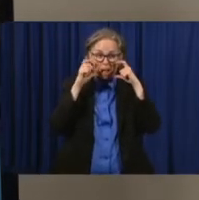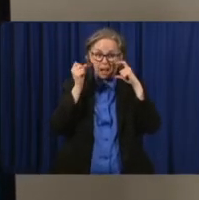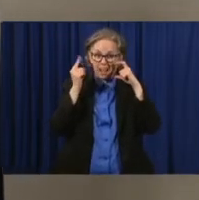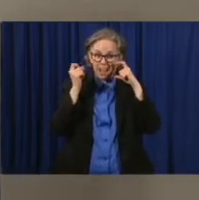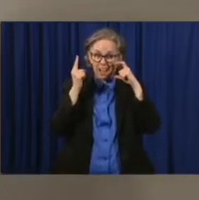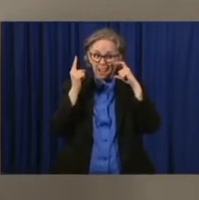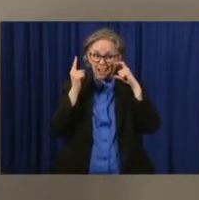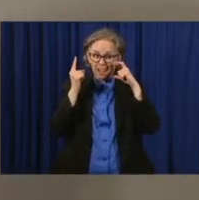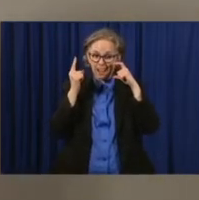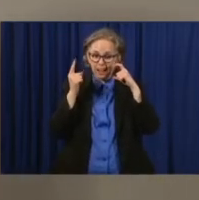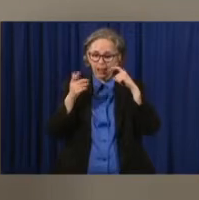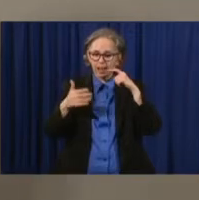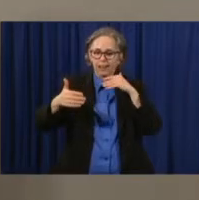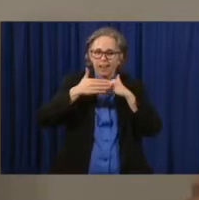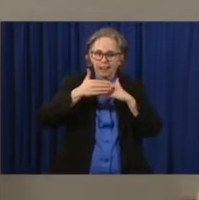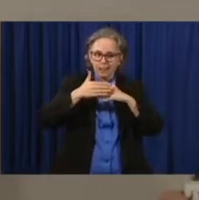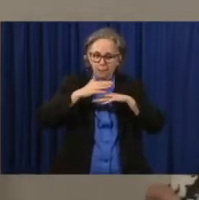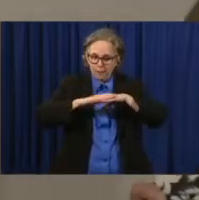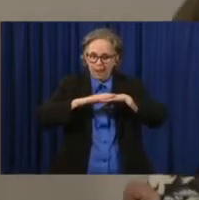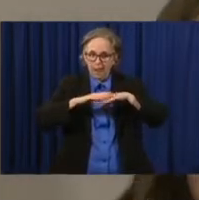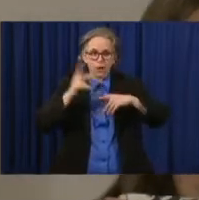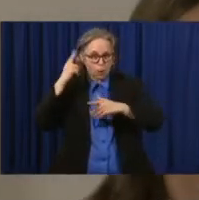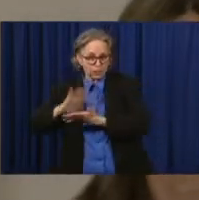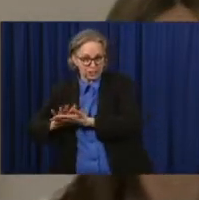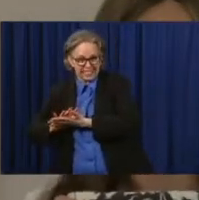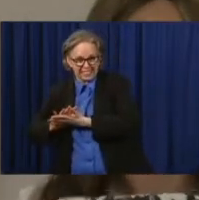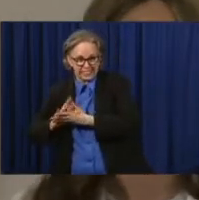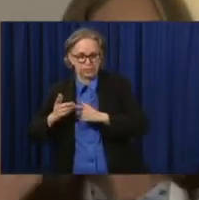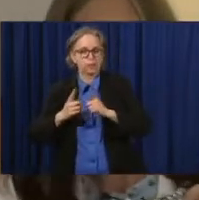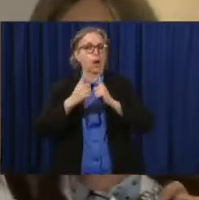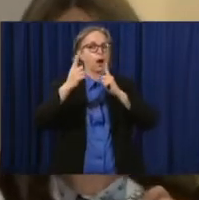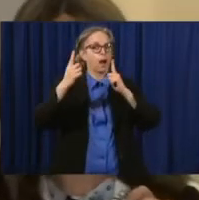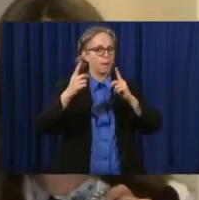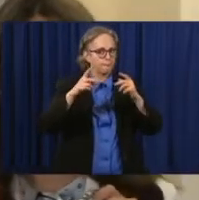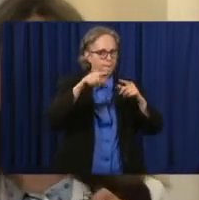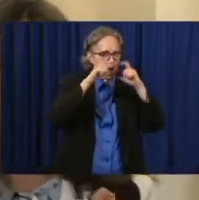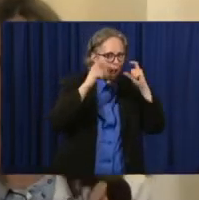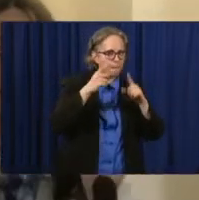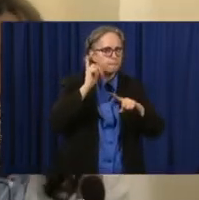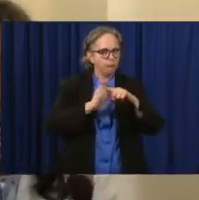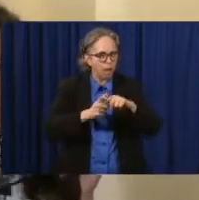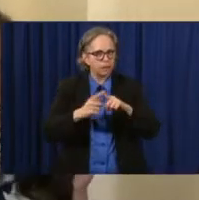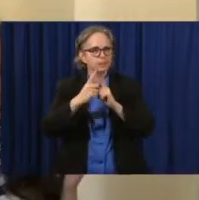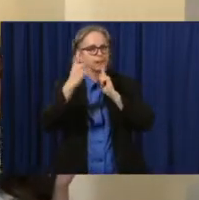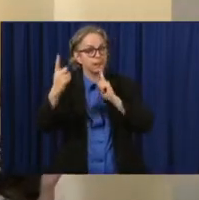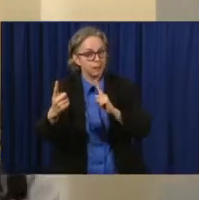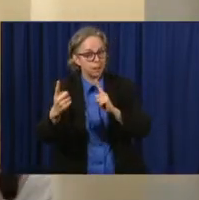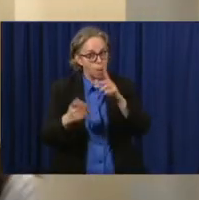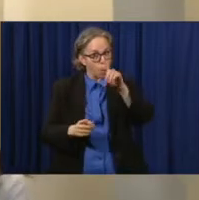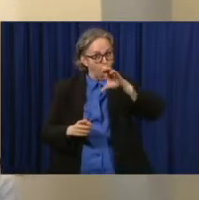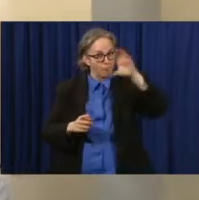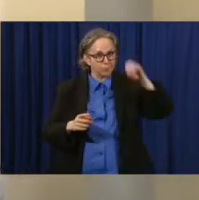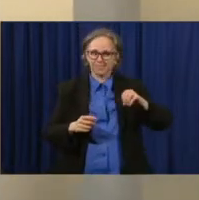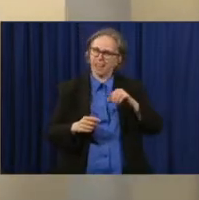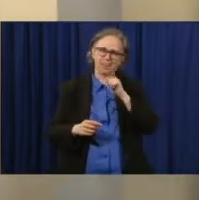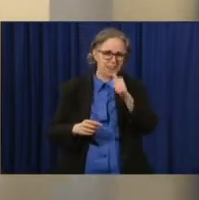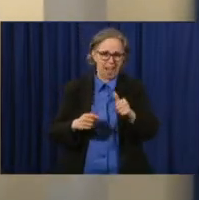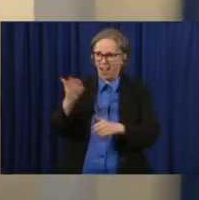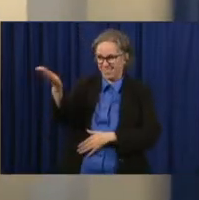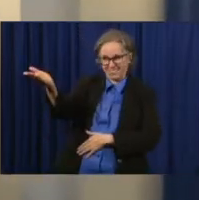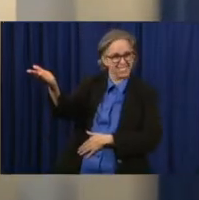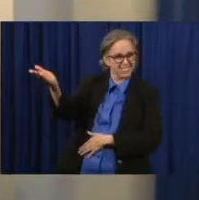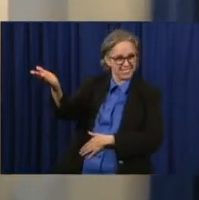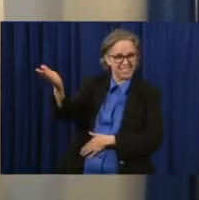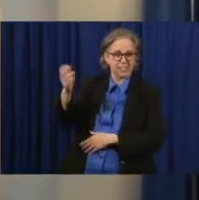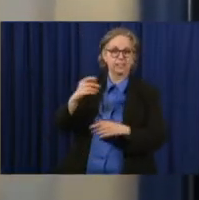things stops it. Wearing this mask does not protect you 100%. Keeping far apart and wearing the mask in crowded